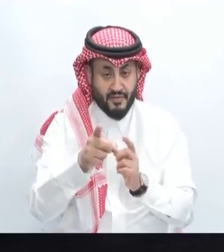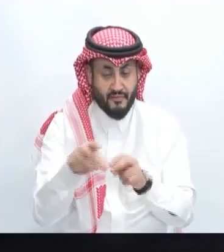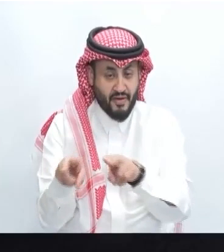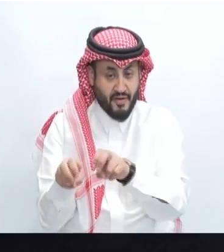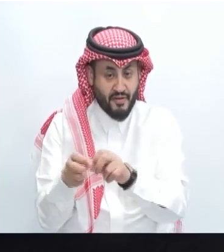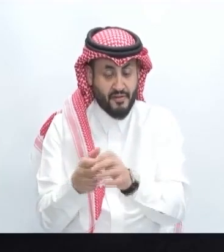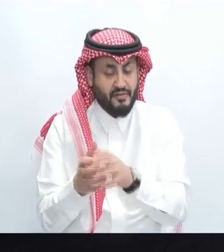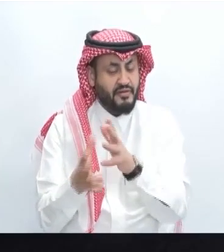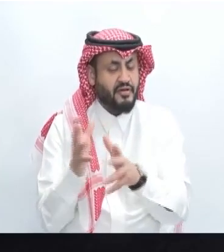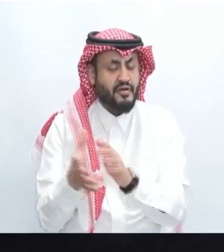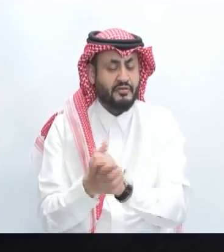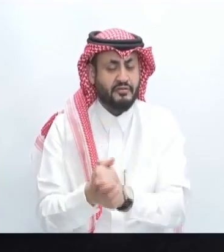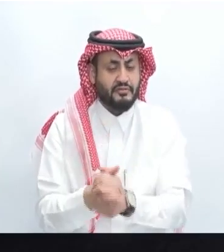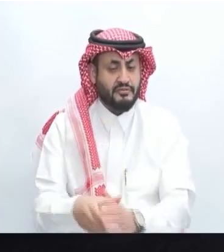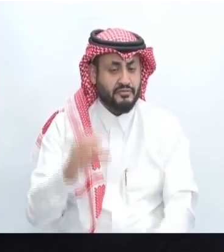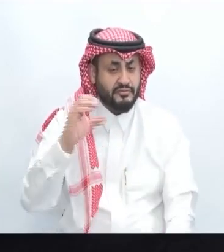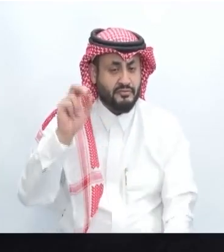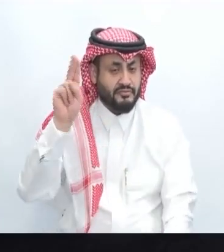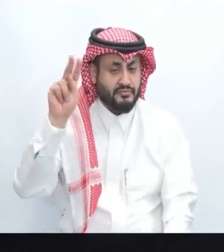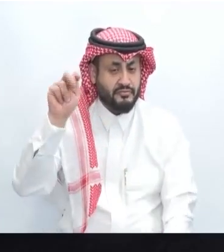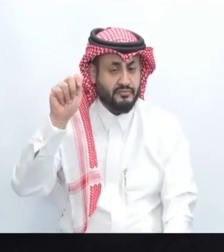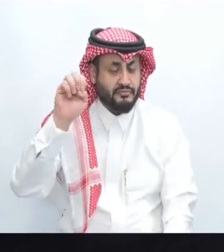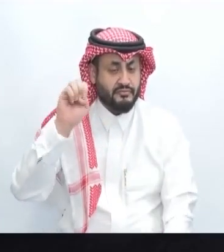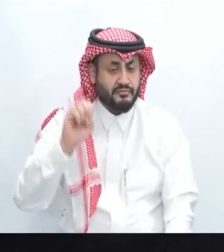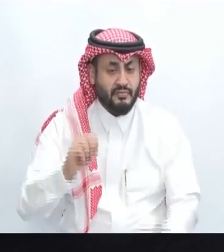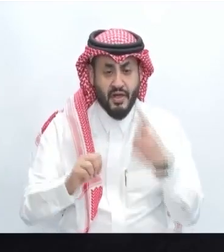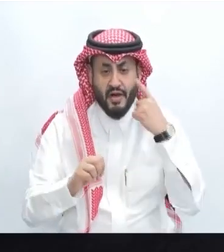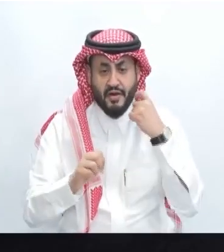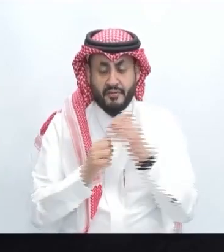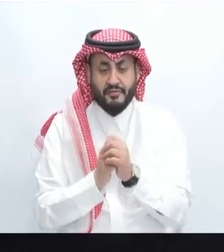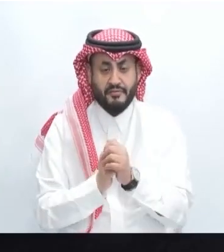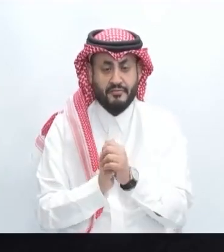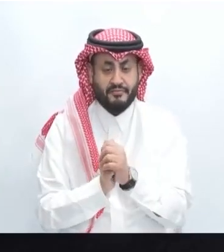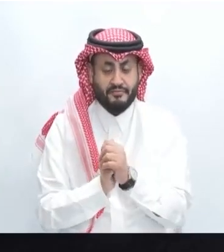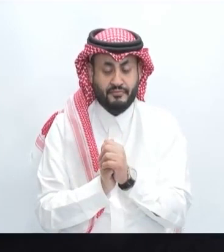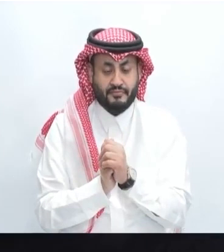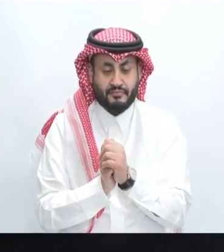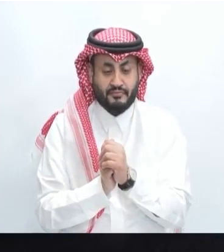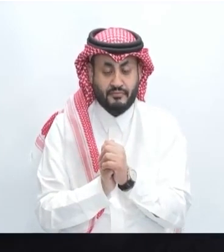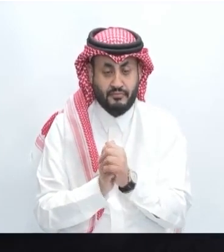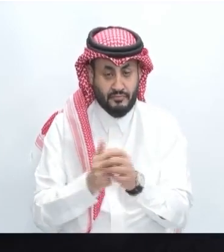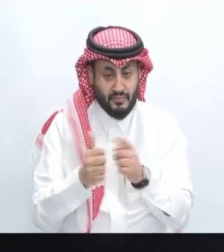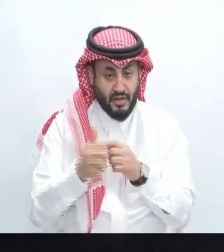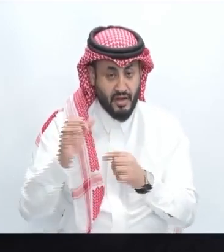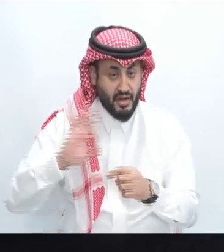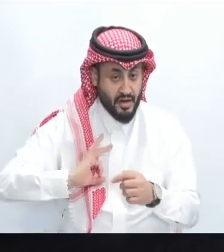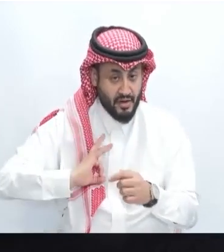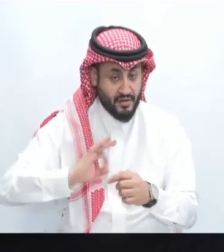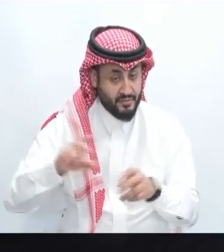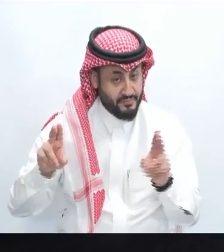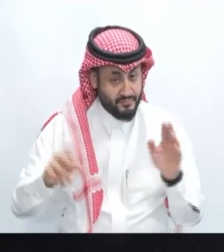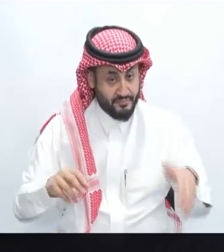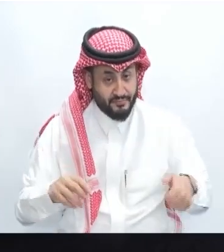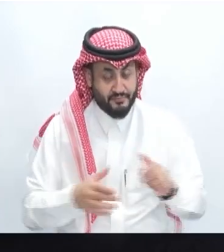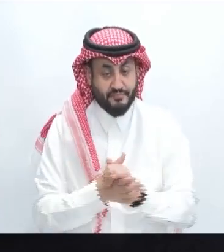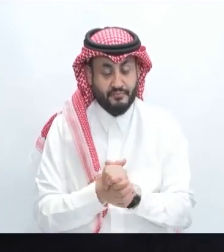monkey and he says, "Monkeys are cute. Cute is something good. The brother likes